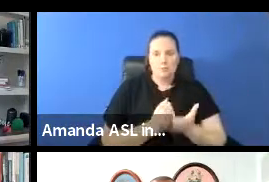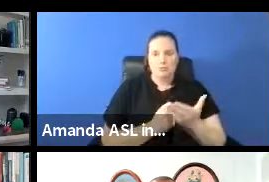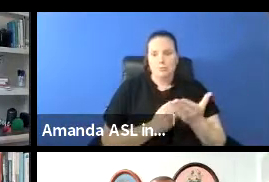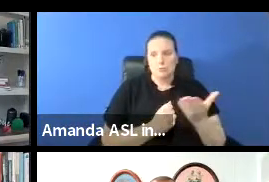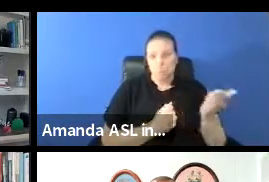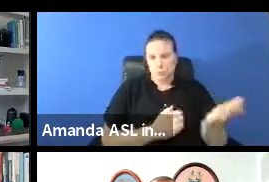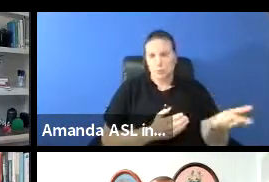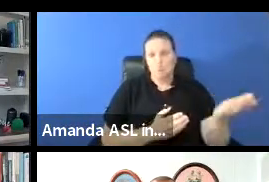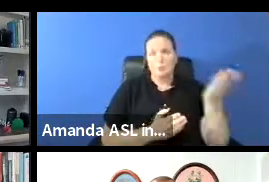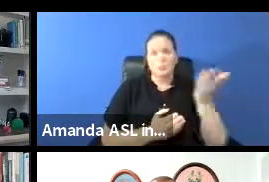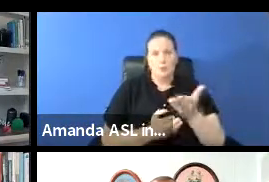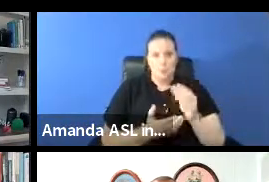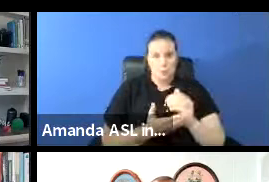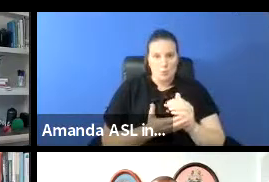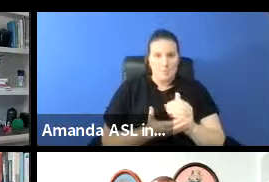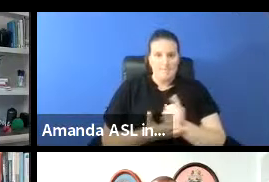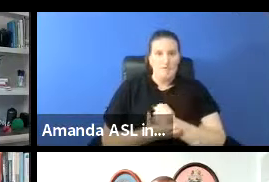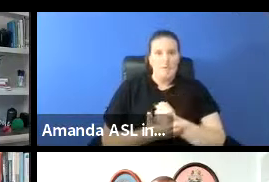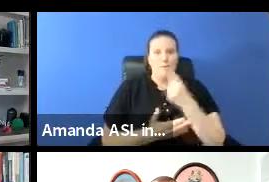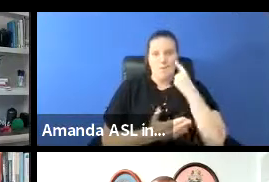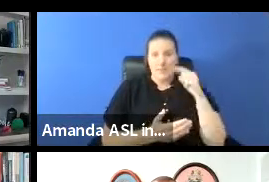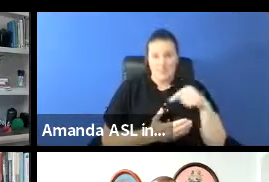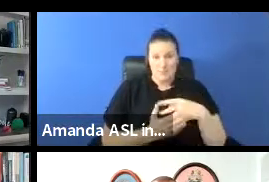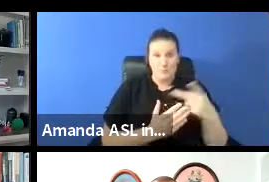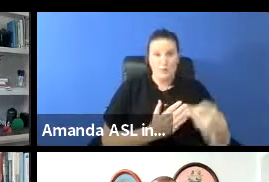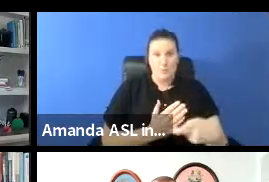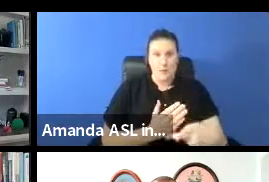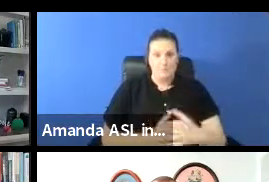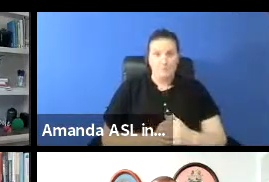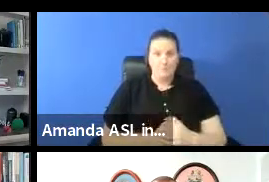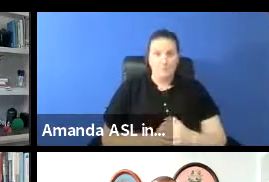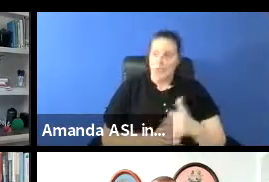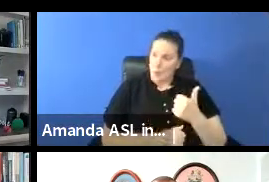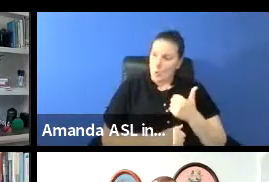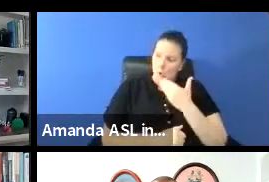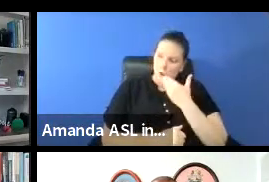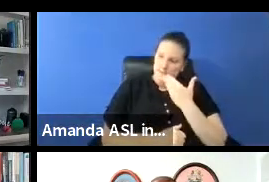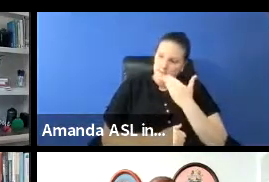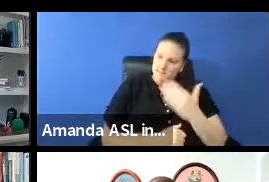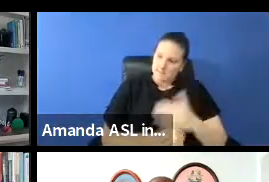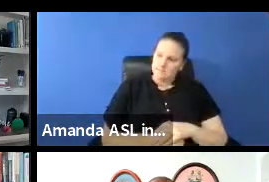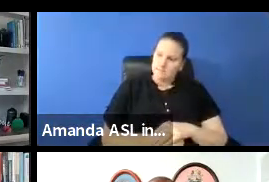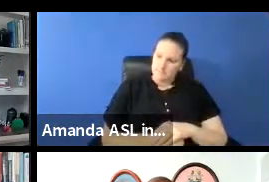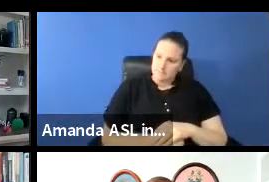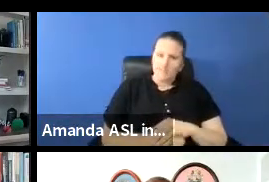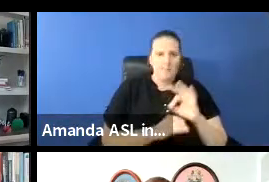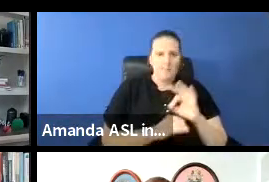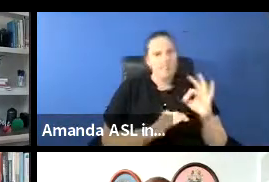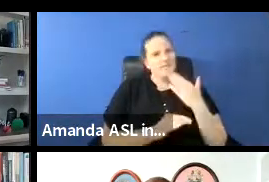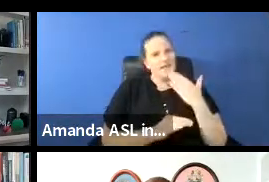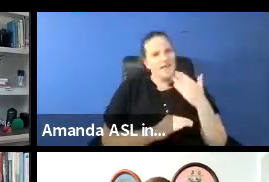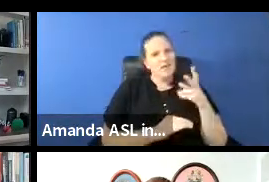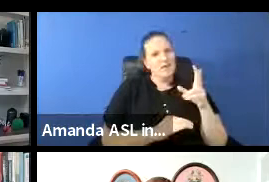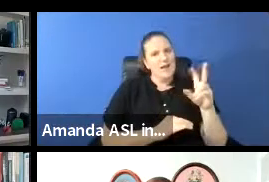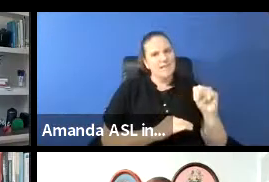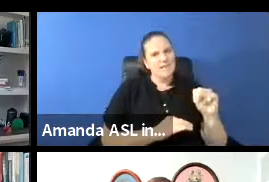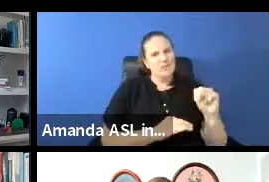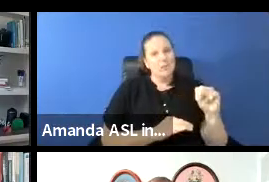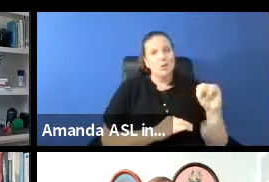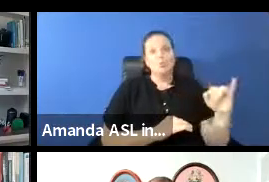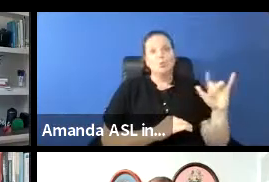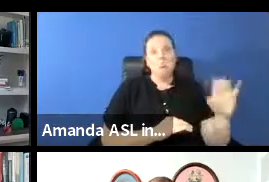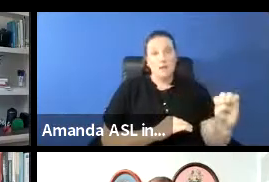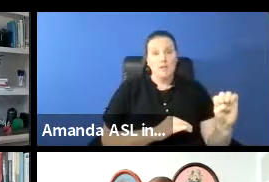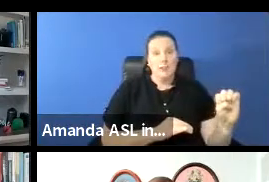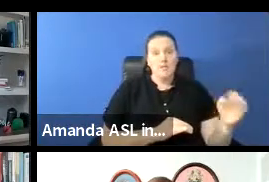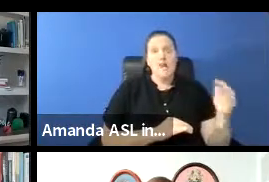bring revenues to this program. Sounds good. Thanks. Terrific. Thank you, Kevin. Julie, then Tom.